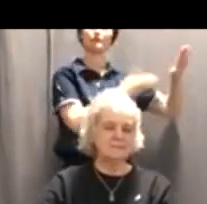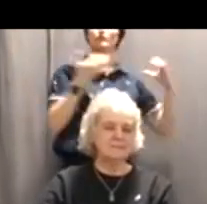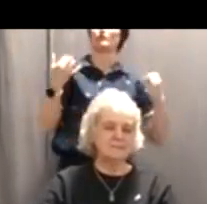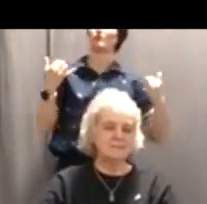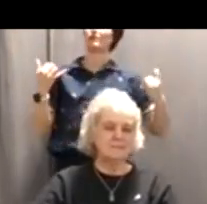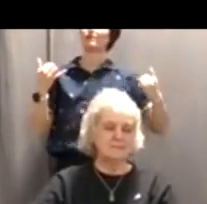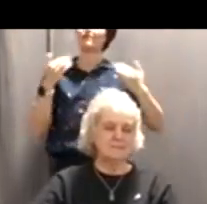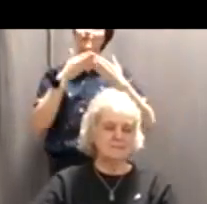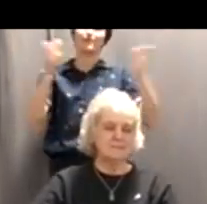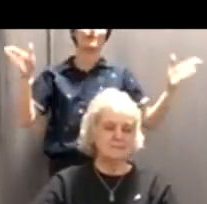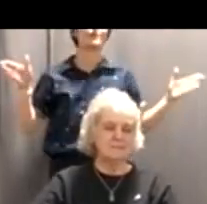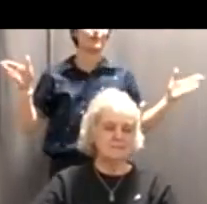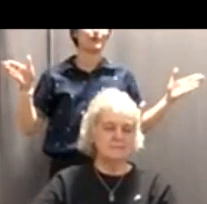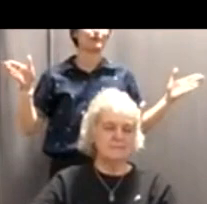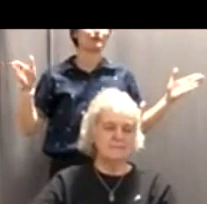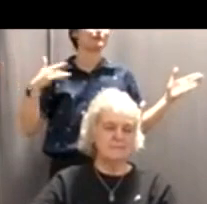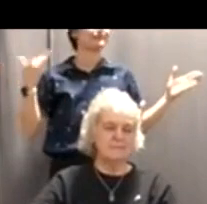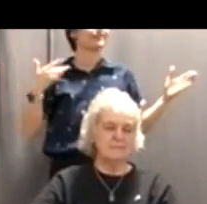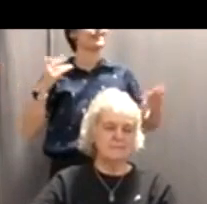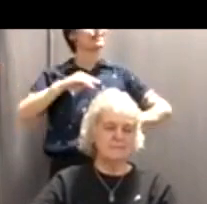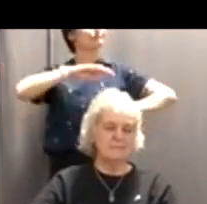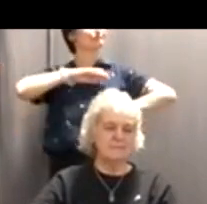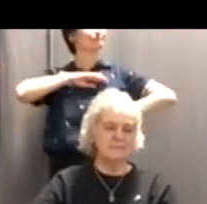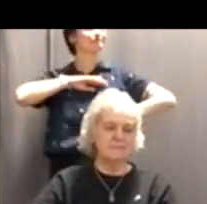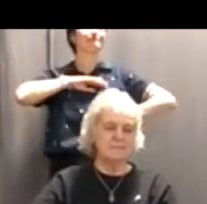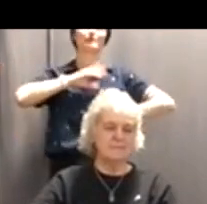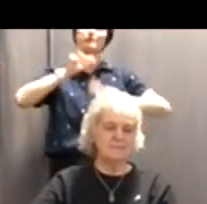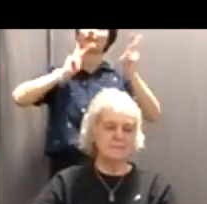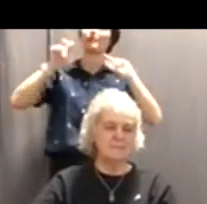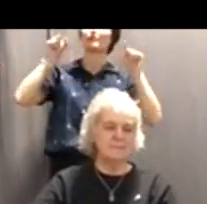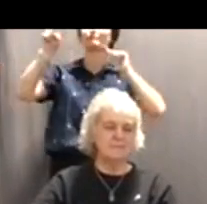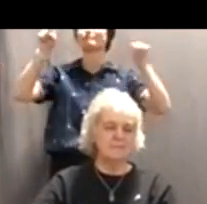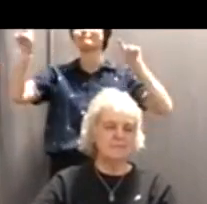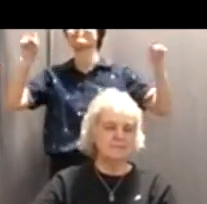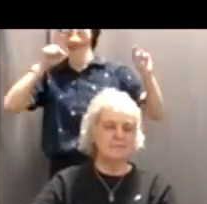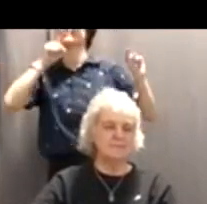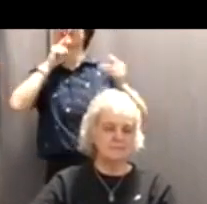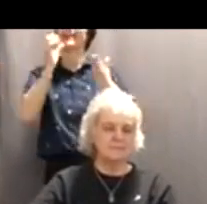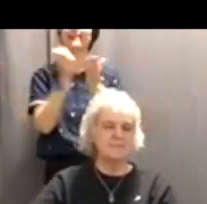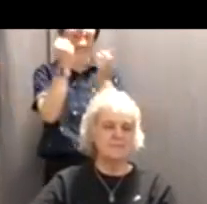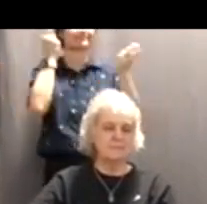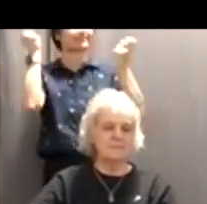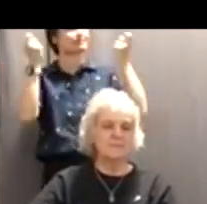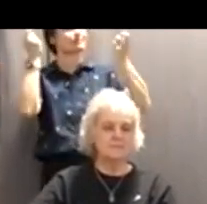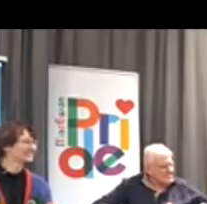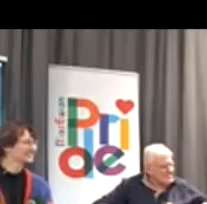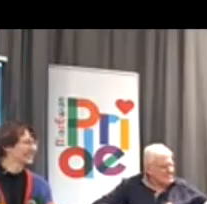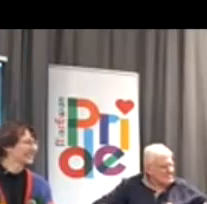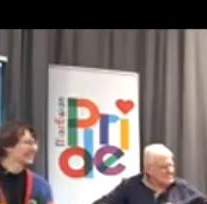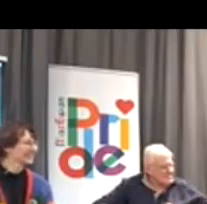because there are people around me who welcome that and who celebrate that means so much to me.